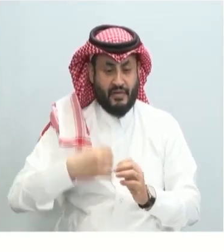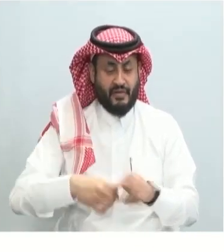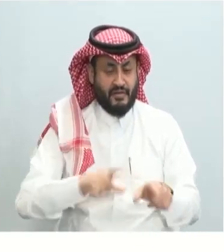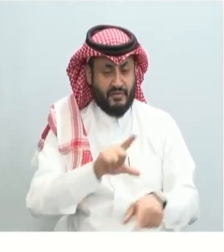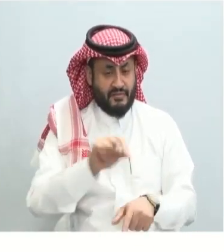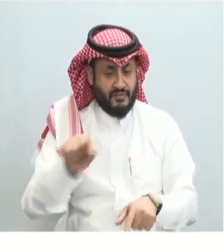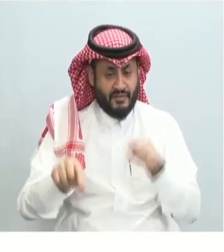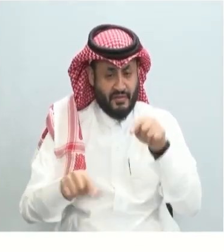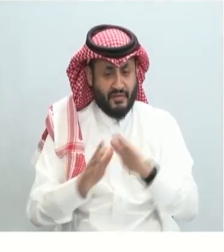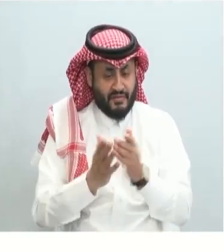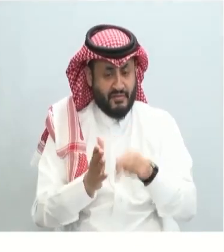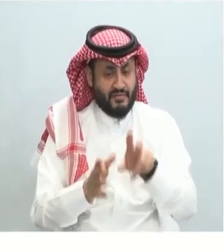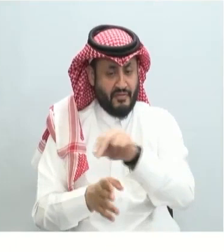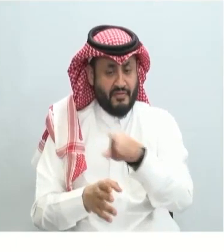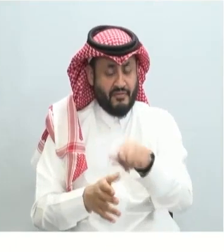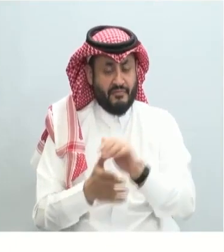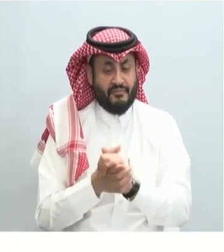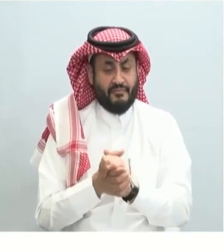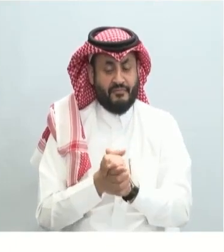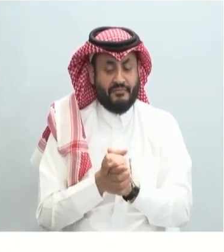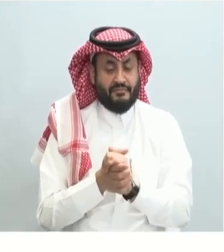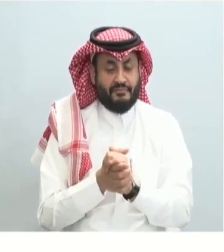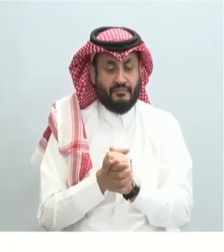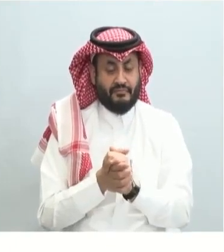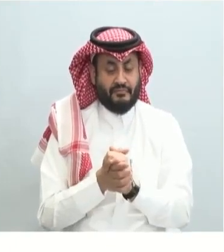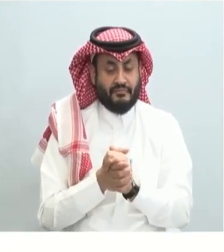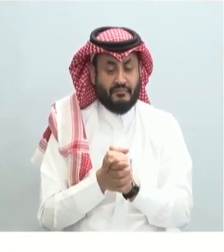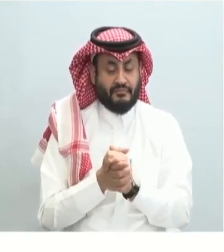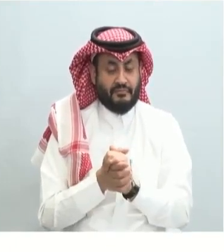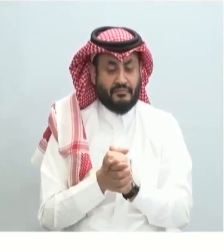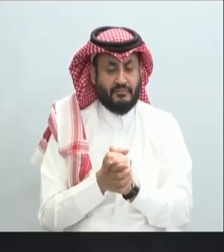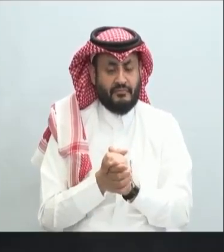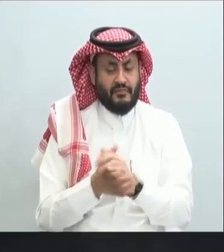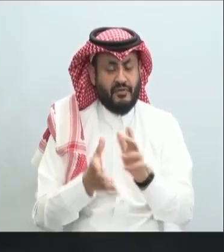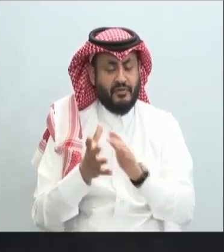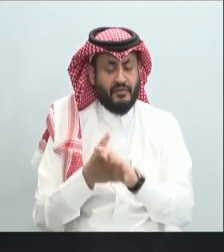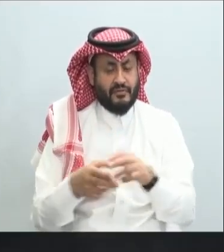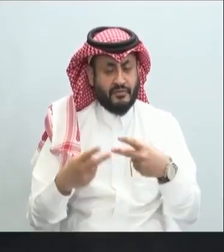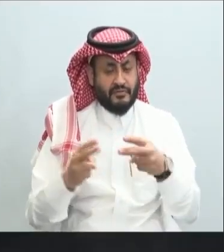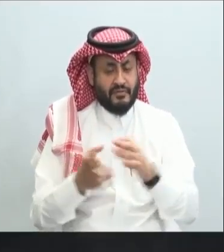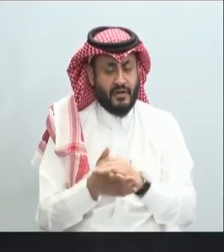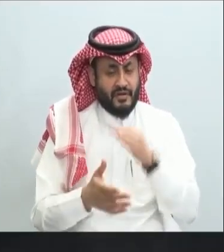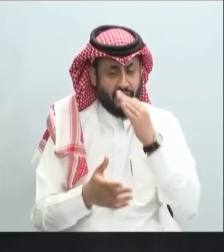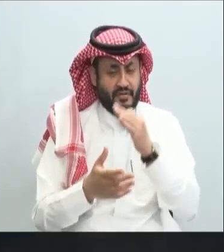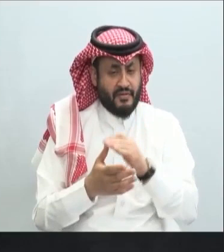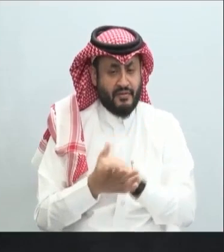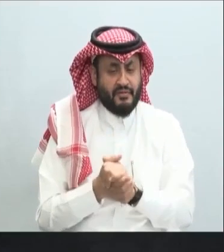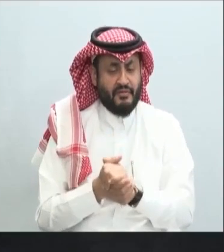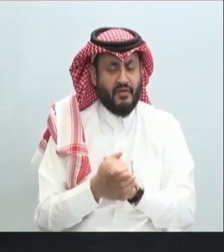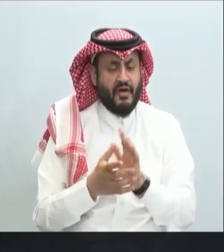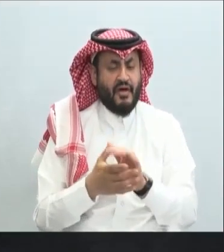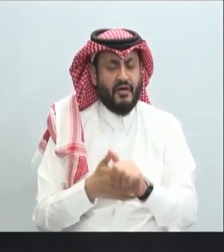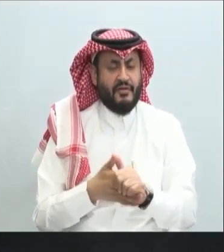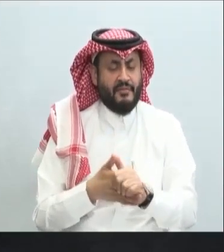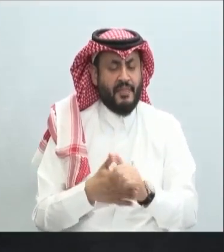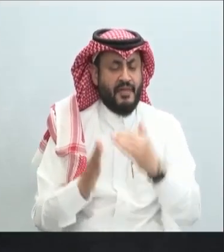similar calendar to the one you have on your books, and we said that you can say your plans for